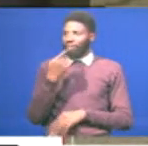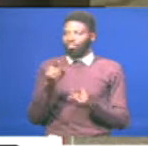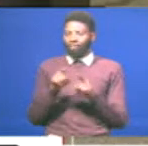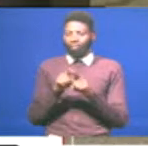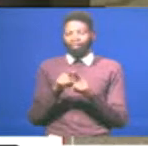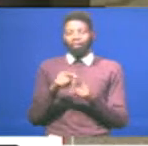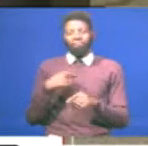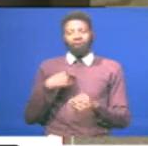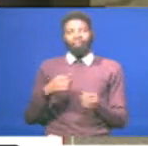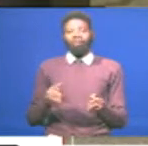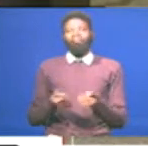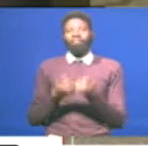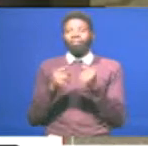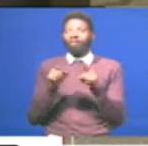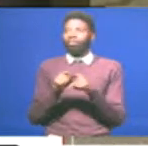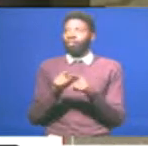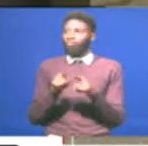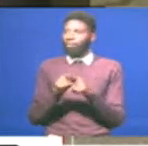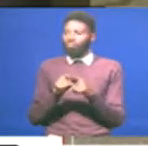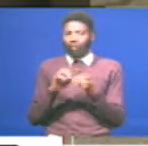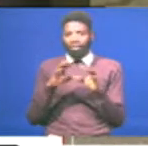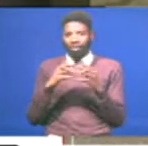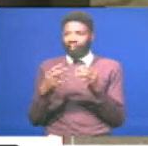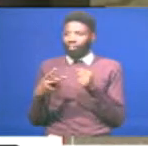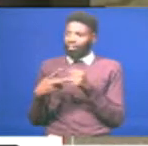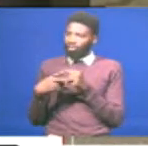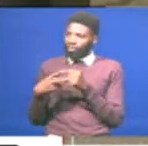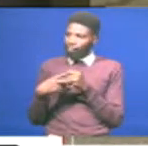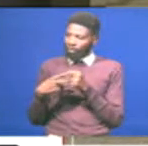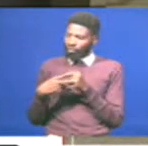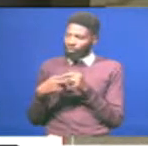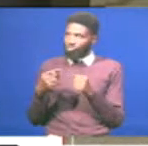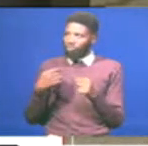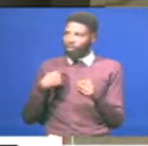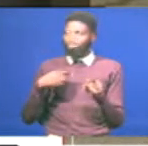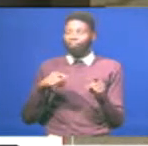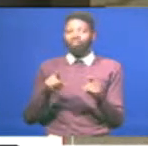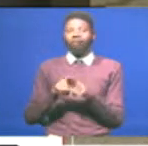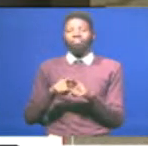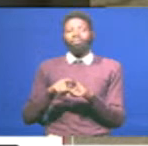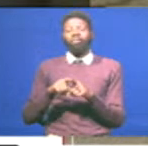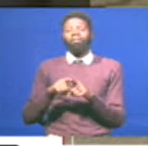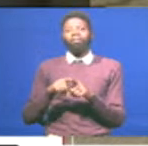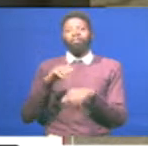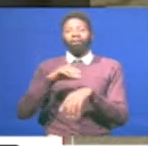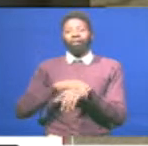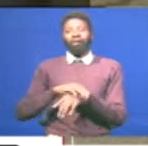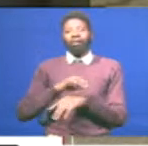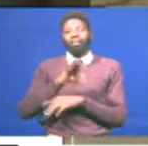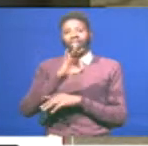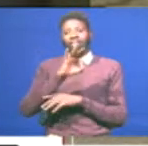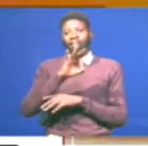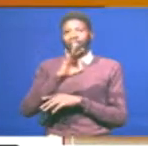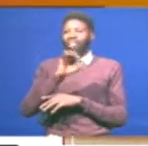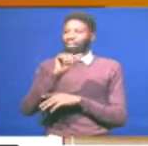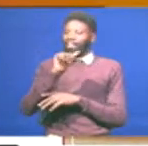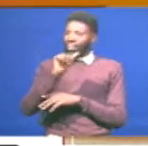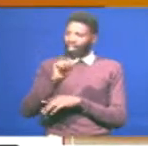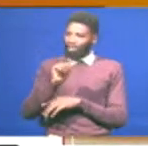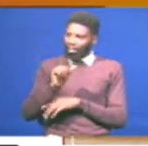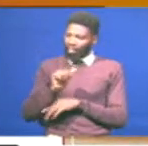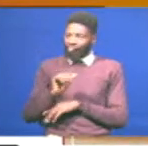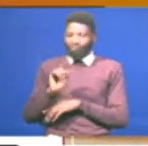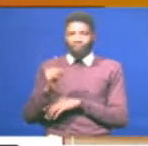to for standard 7. I scored 3 straight A's. Wow. Which was the first time that